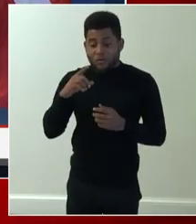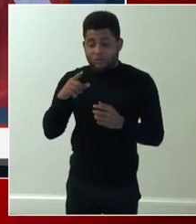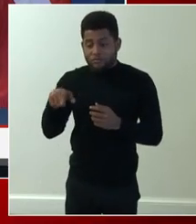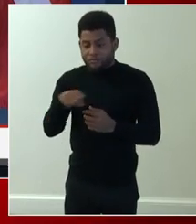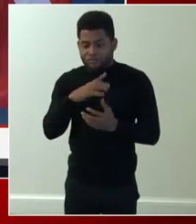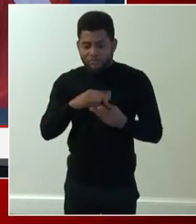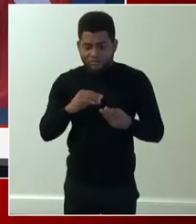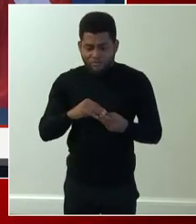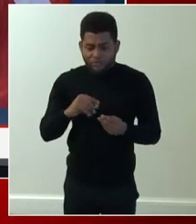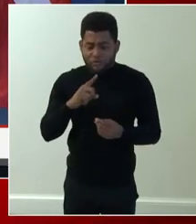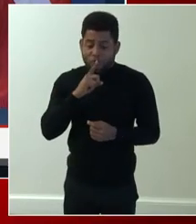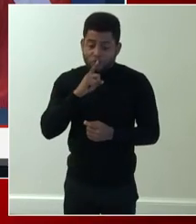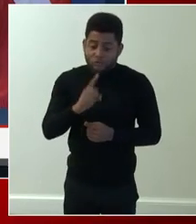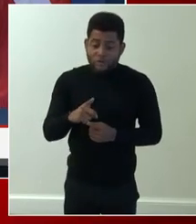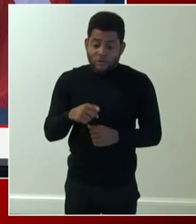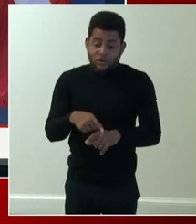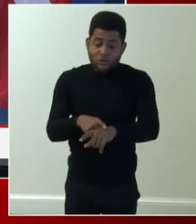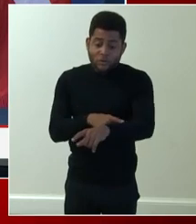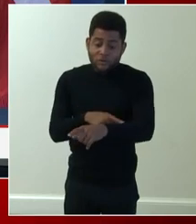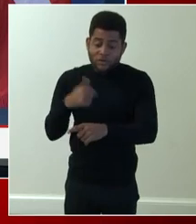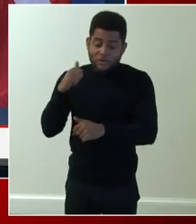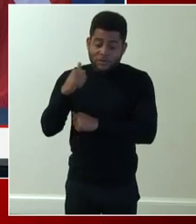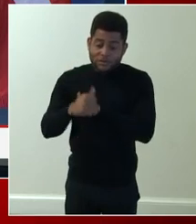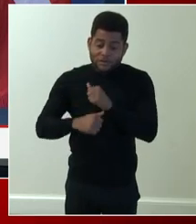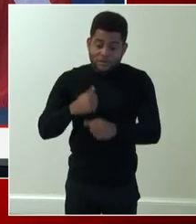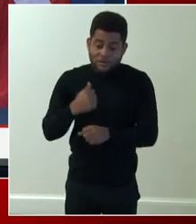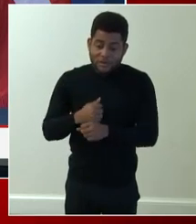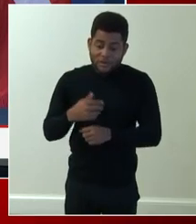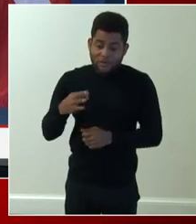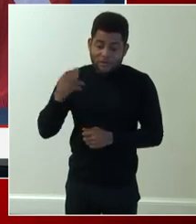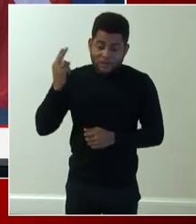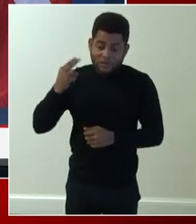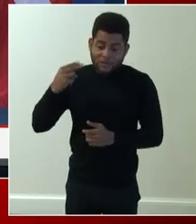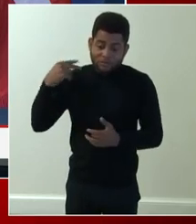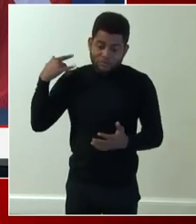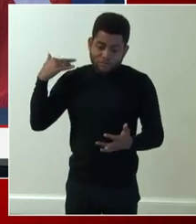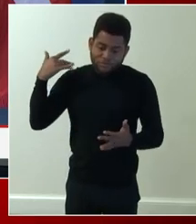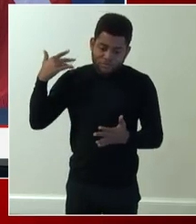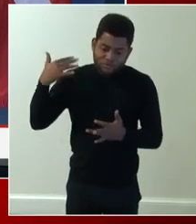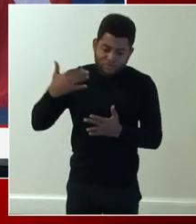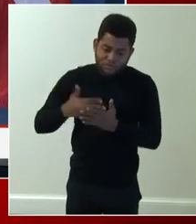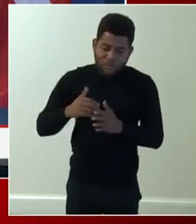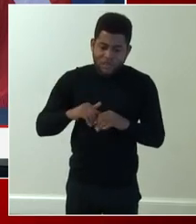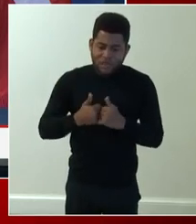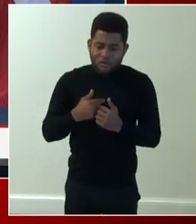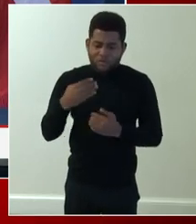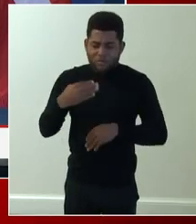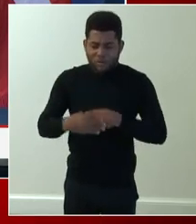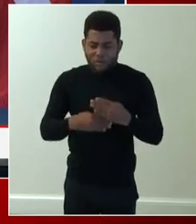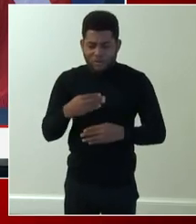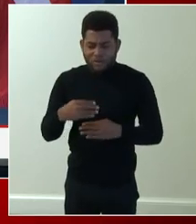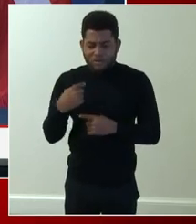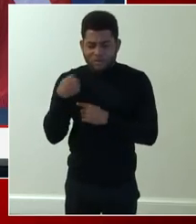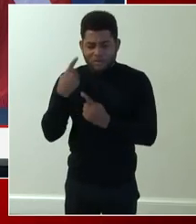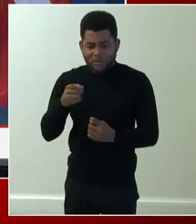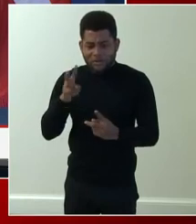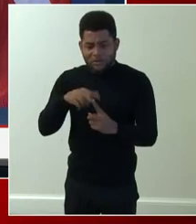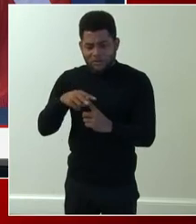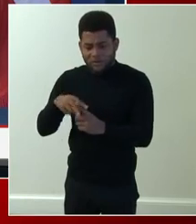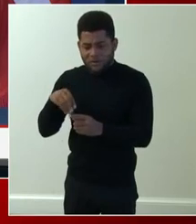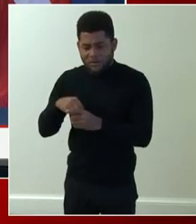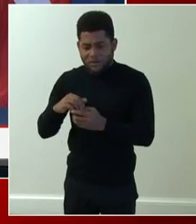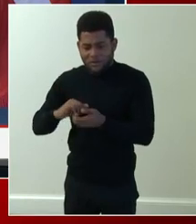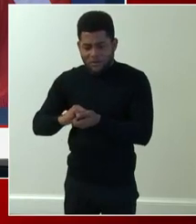this is a long decades of history of how these processes have been rolled into collective